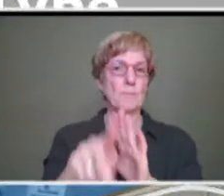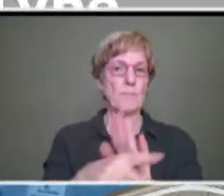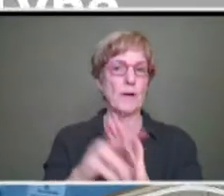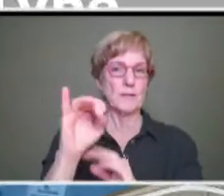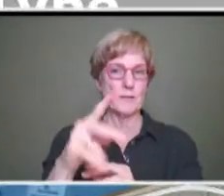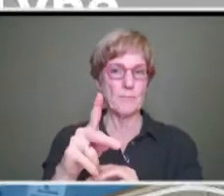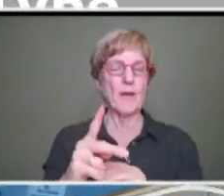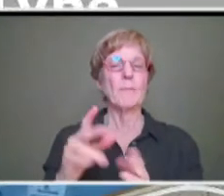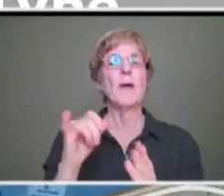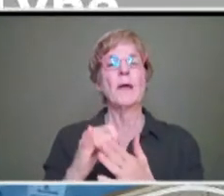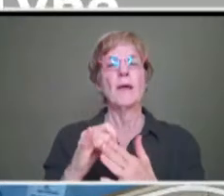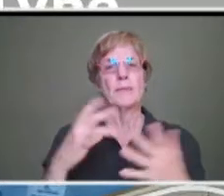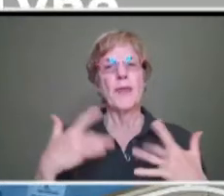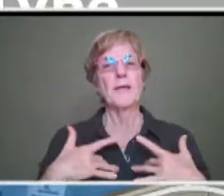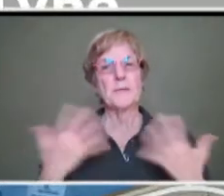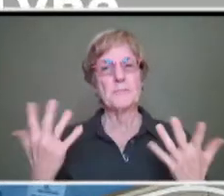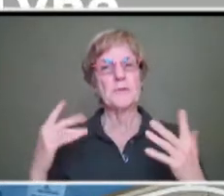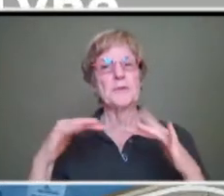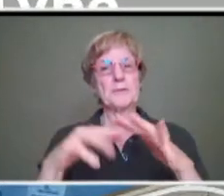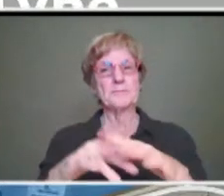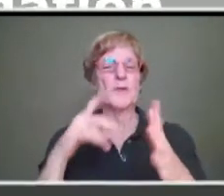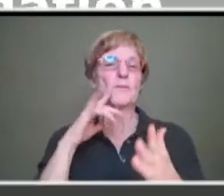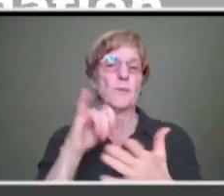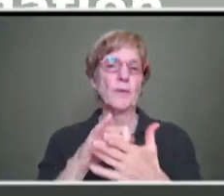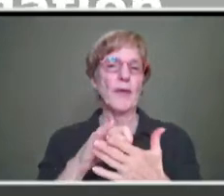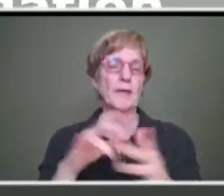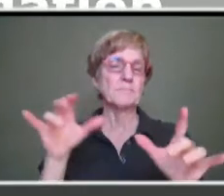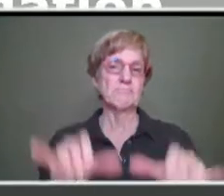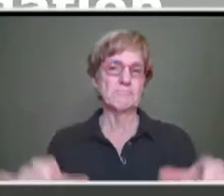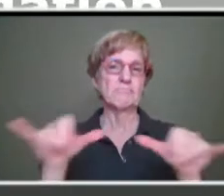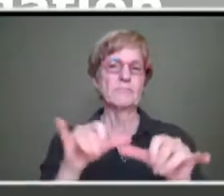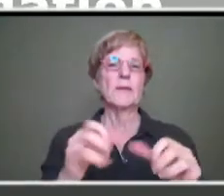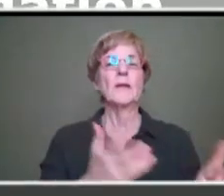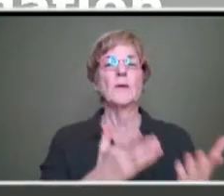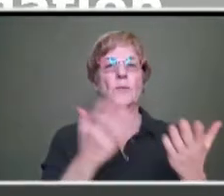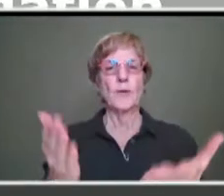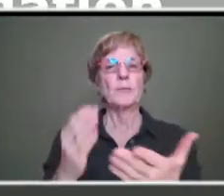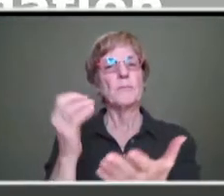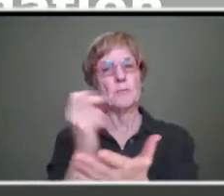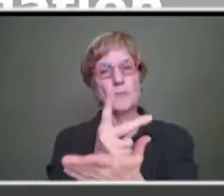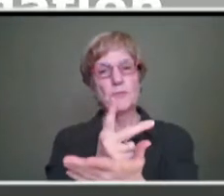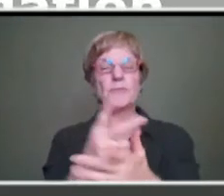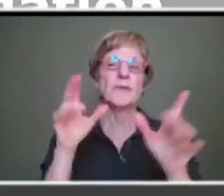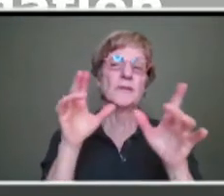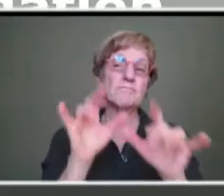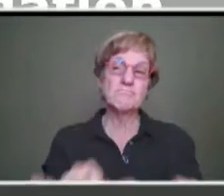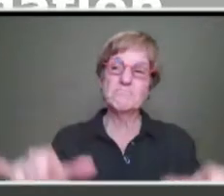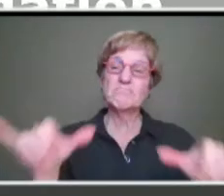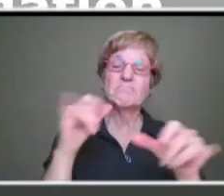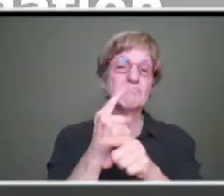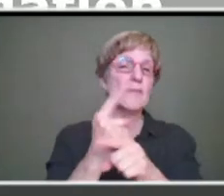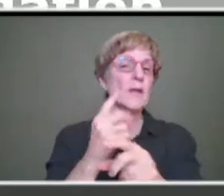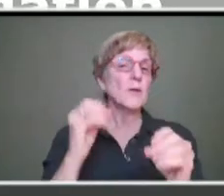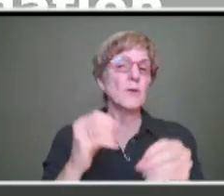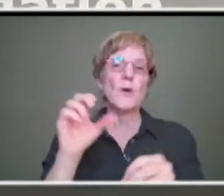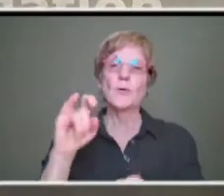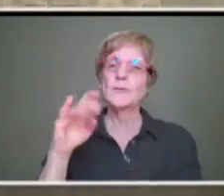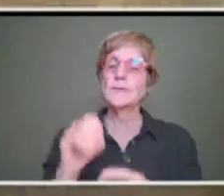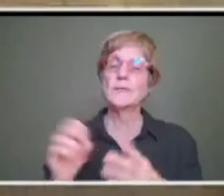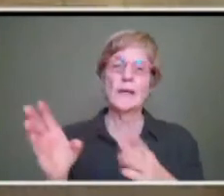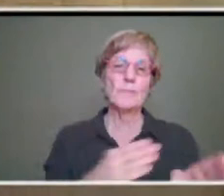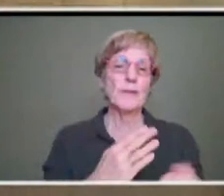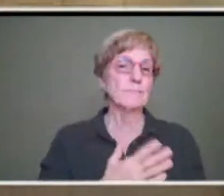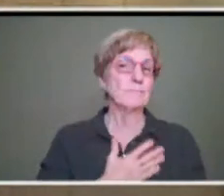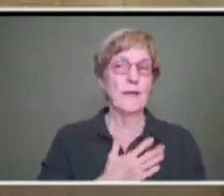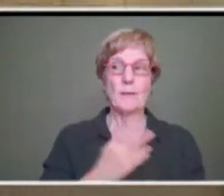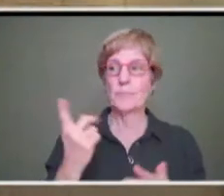Center Place type so it is consistent with that recommendation staff does recommend approval if it's conventional so no outstanding issues no site plan and we'll be happy to